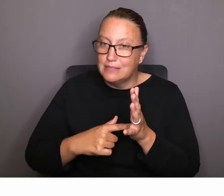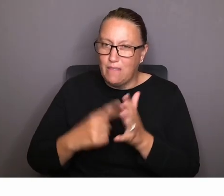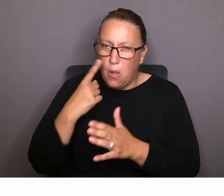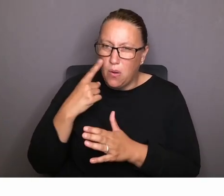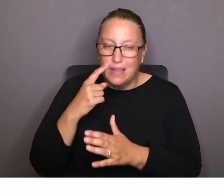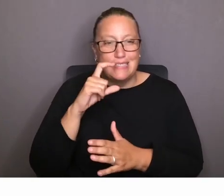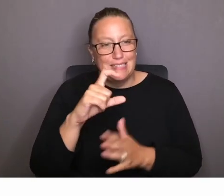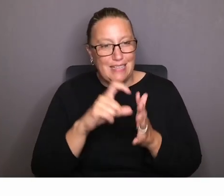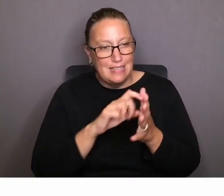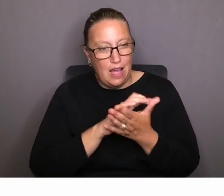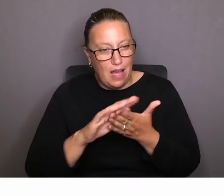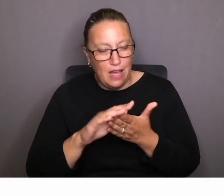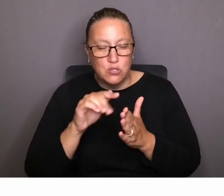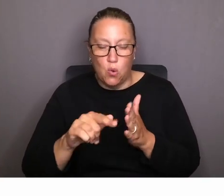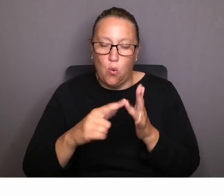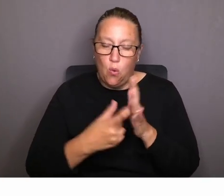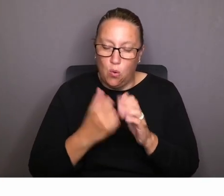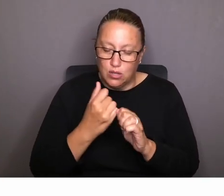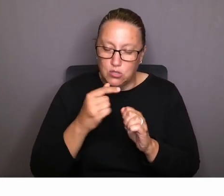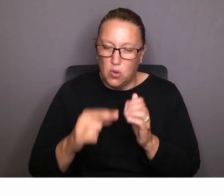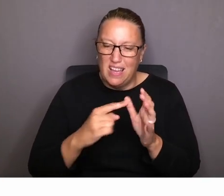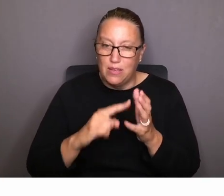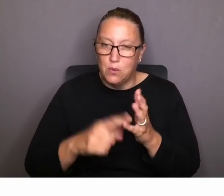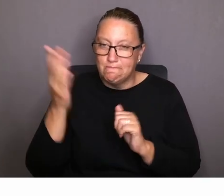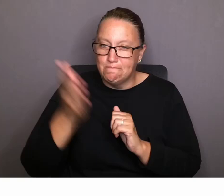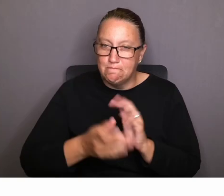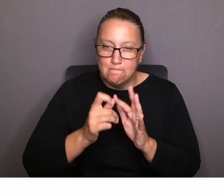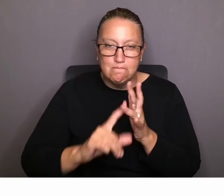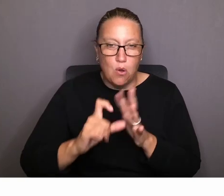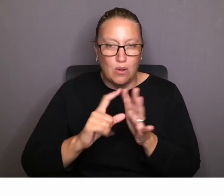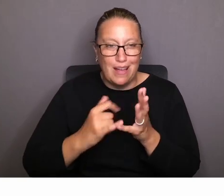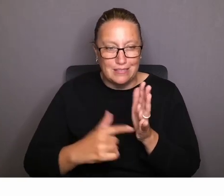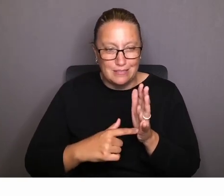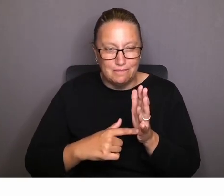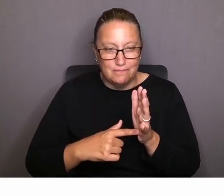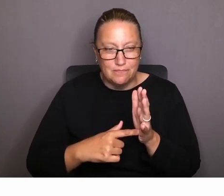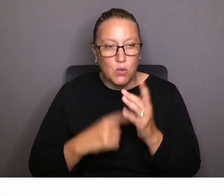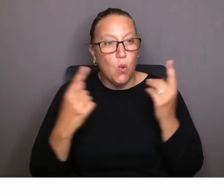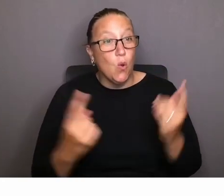cedah.org.au/podcast. Technical production by Tim.